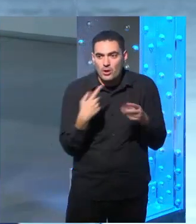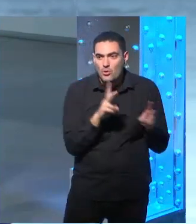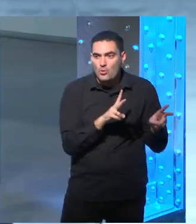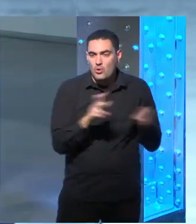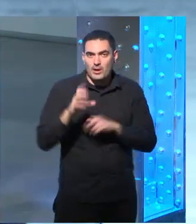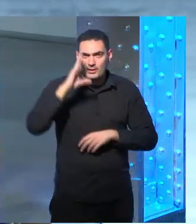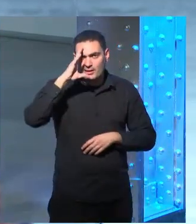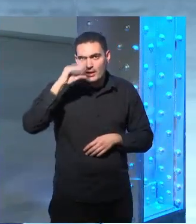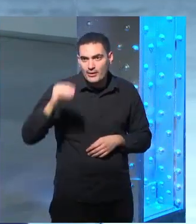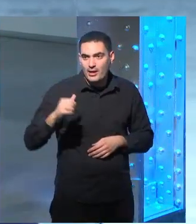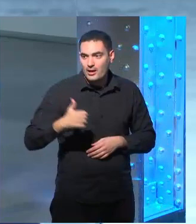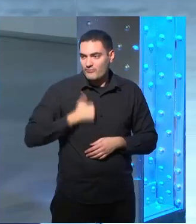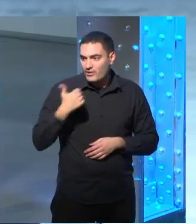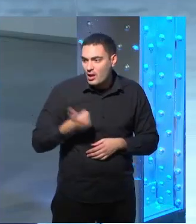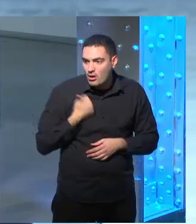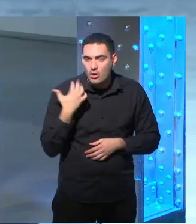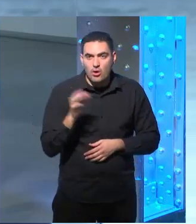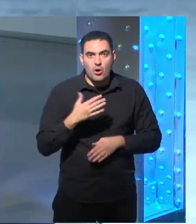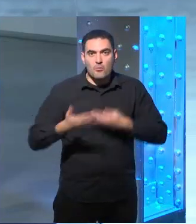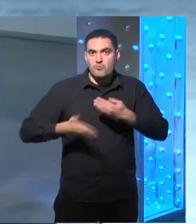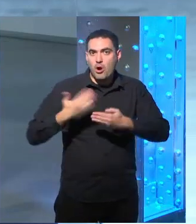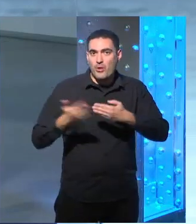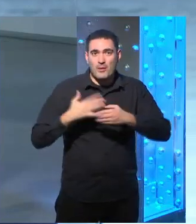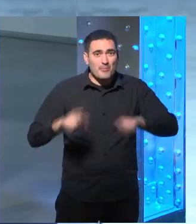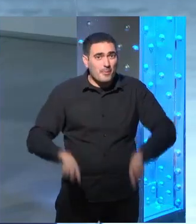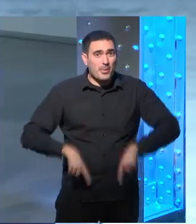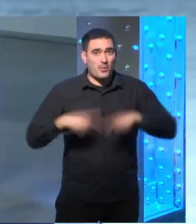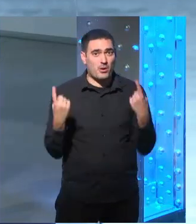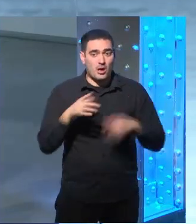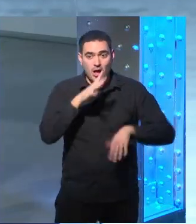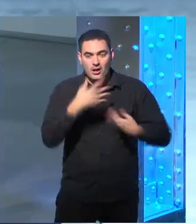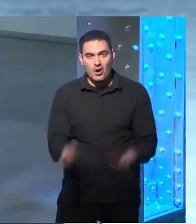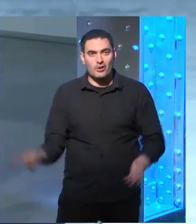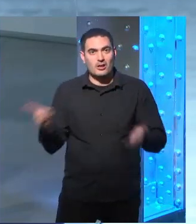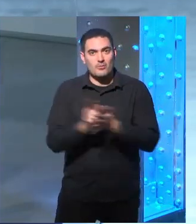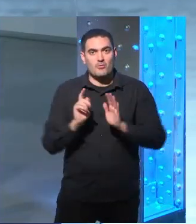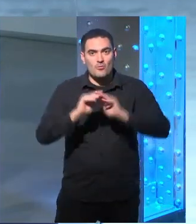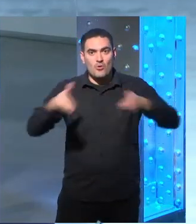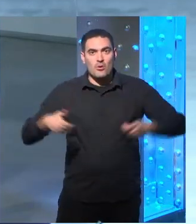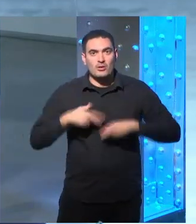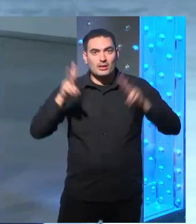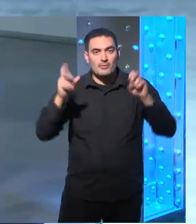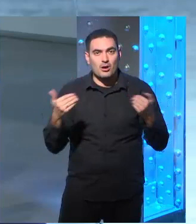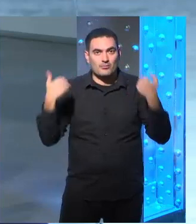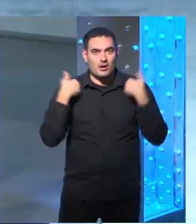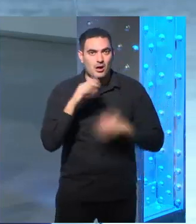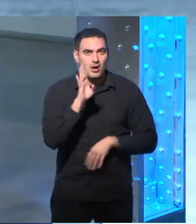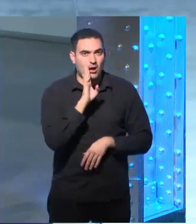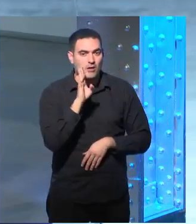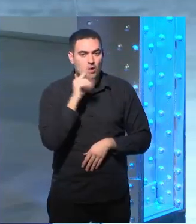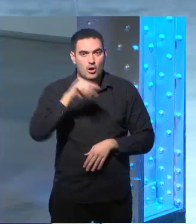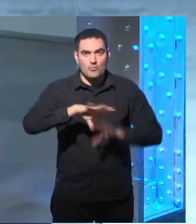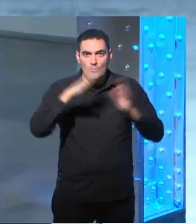may have deep learning or whatever artificial intelligence is fashionable lately. But now I come back to